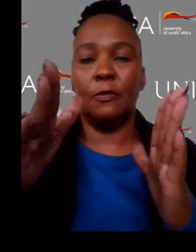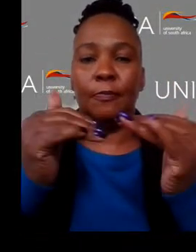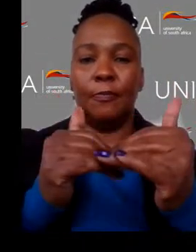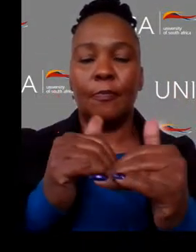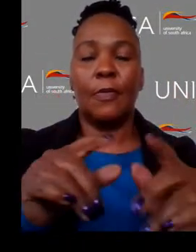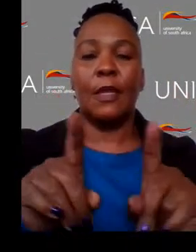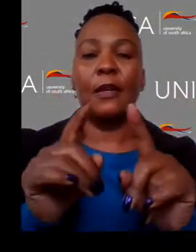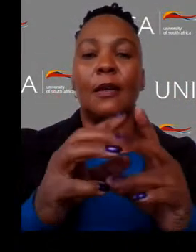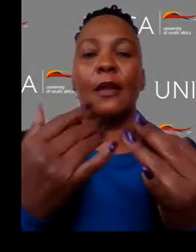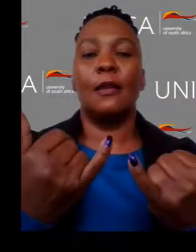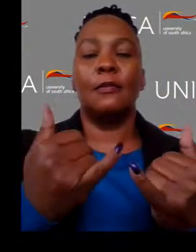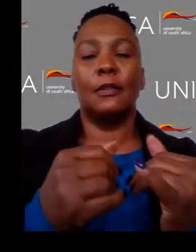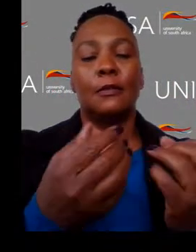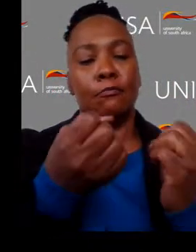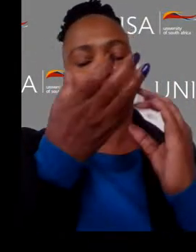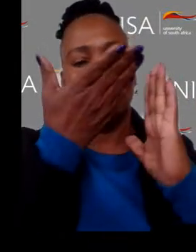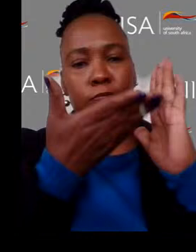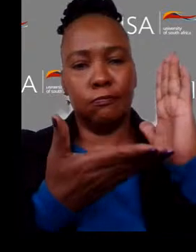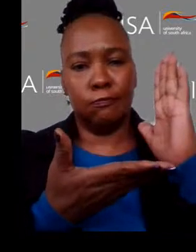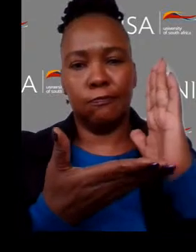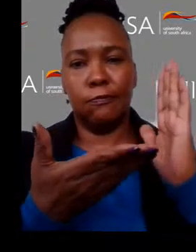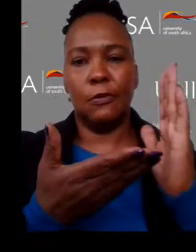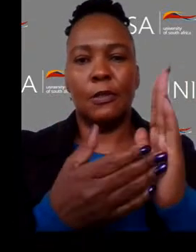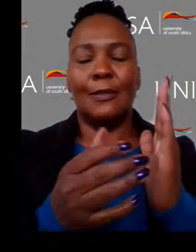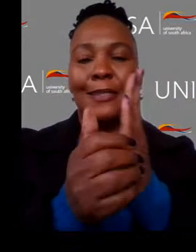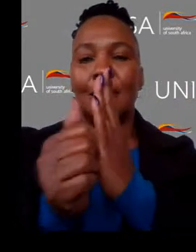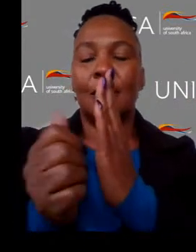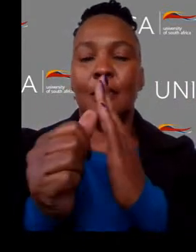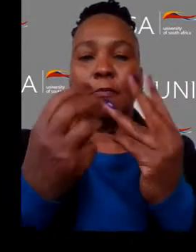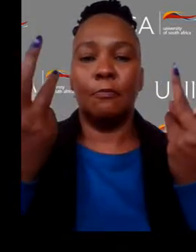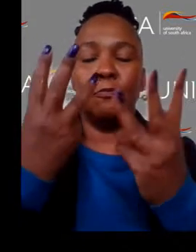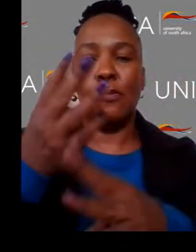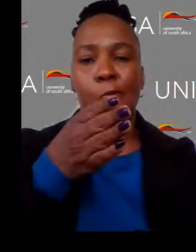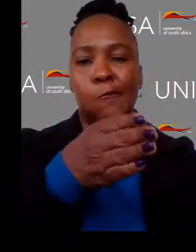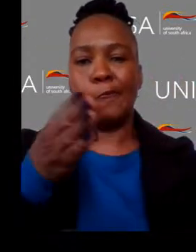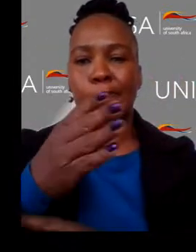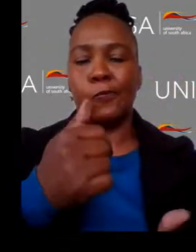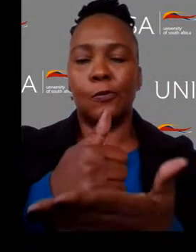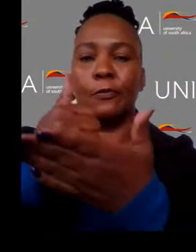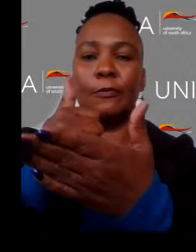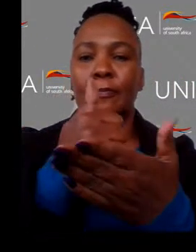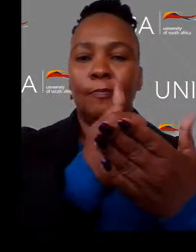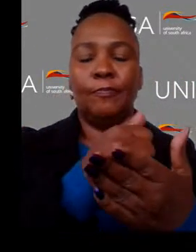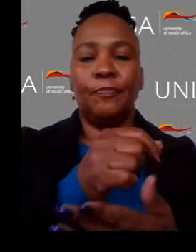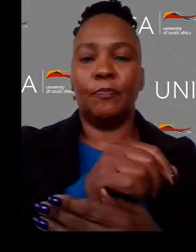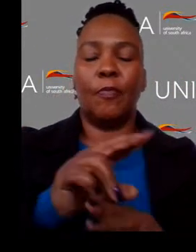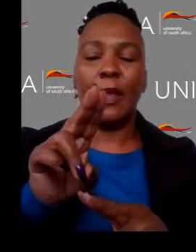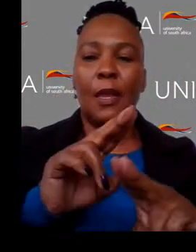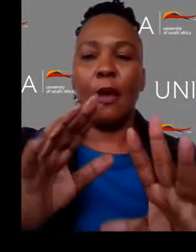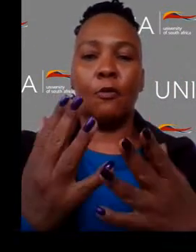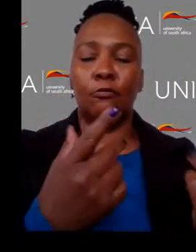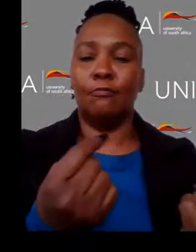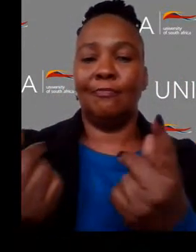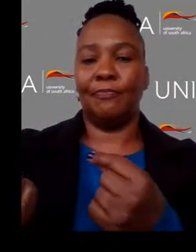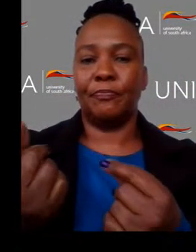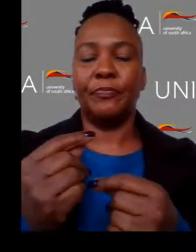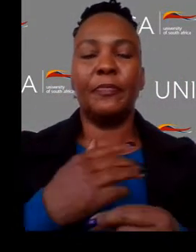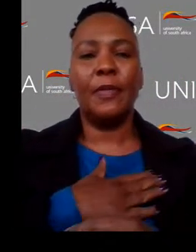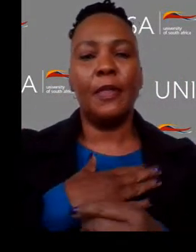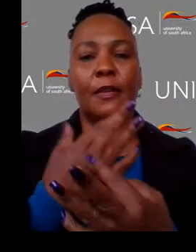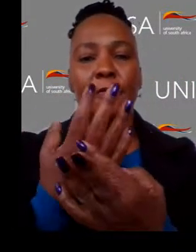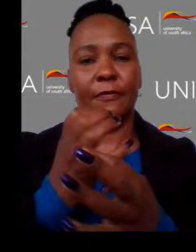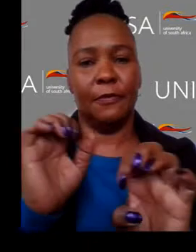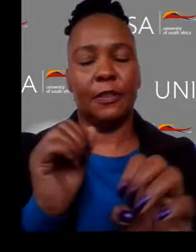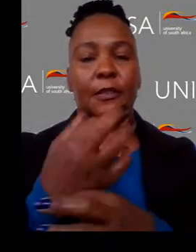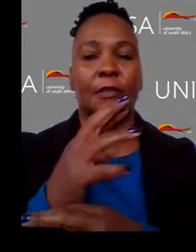see from our lineup, really skilled colleagues that will help you navigate these critical spaces and walk you through that. So please feel free, post your